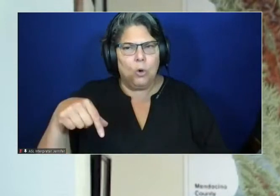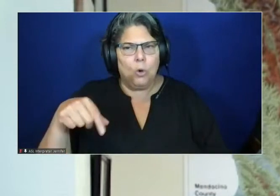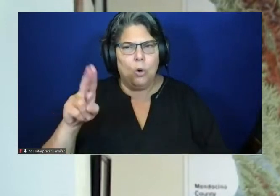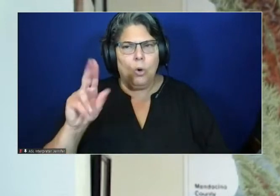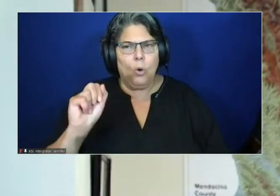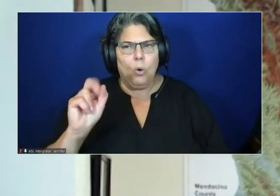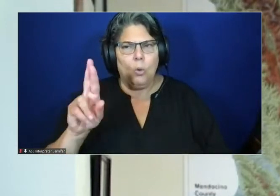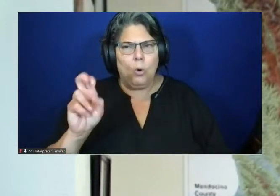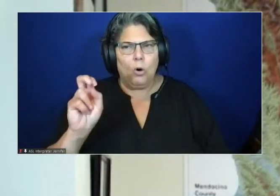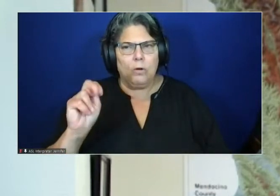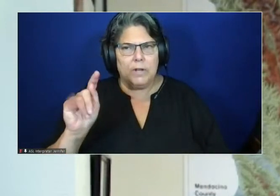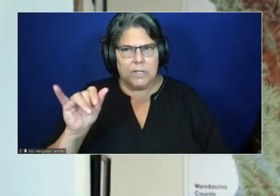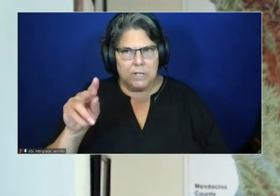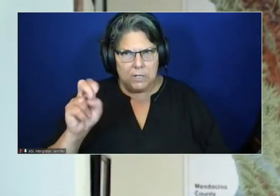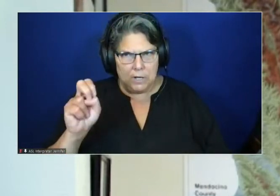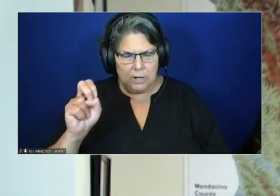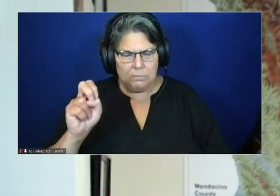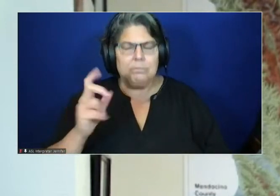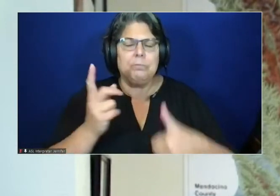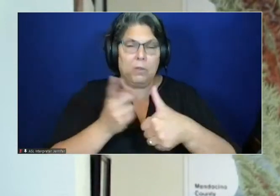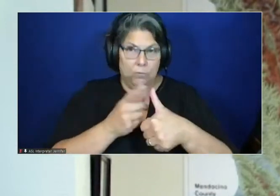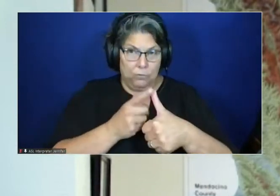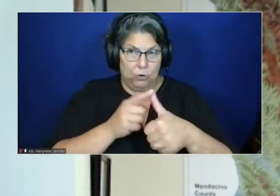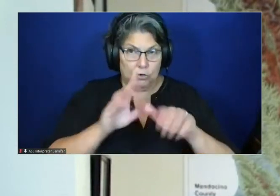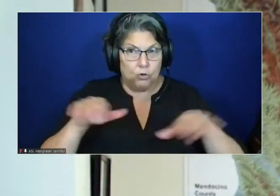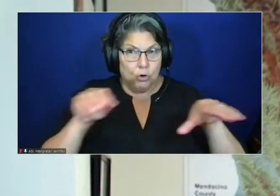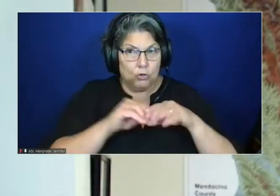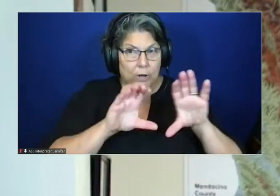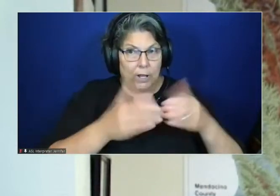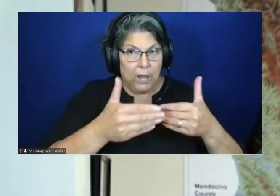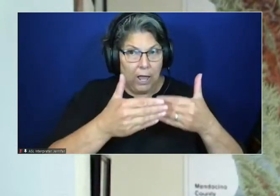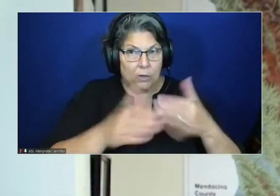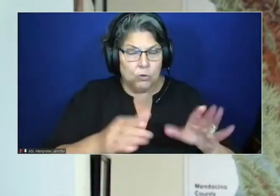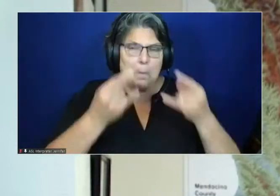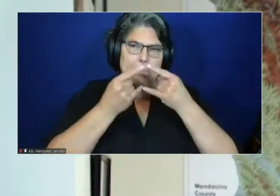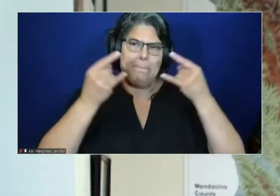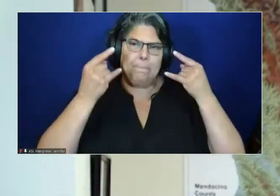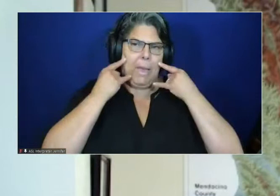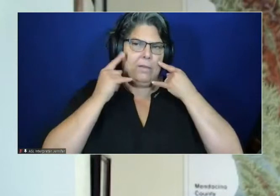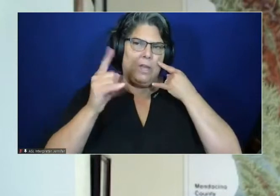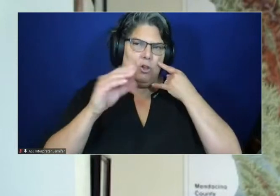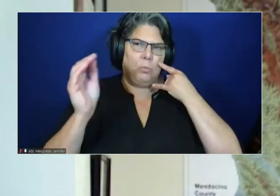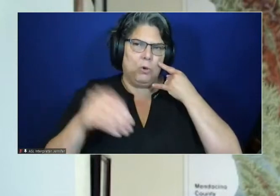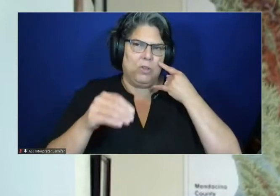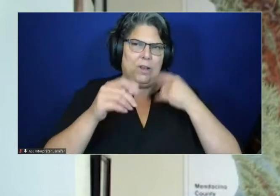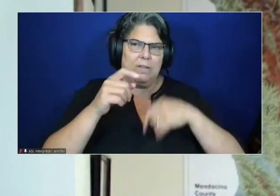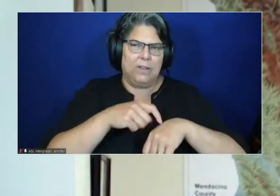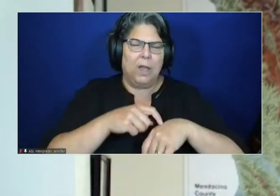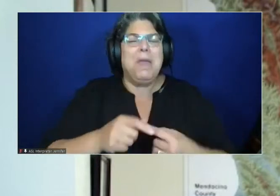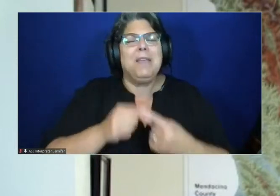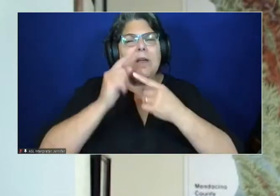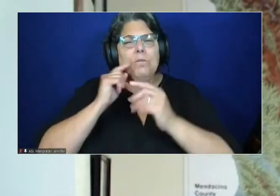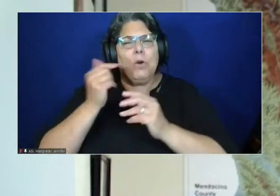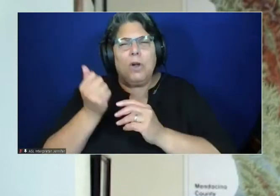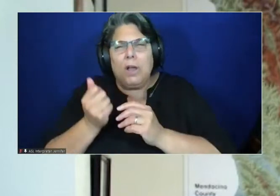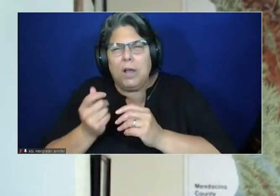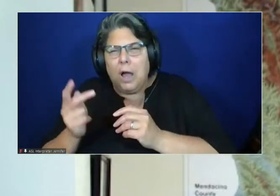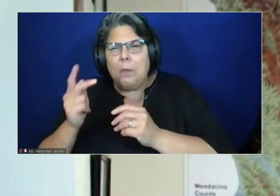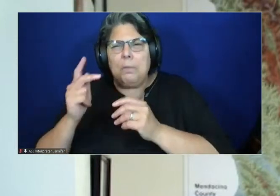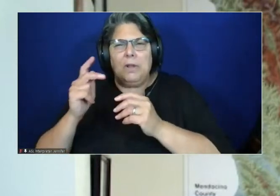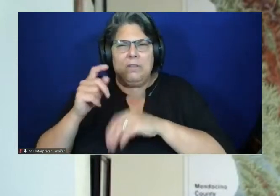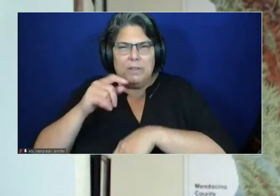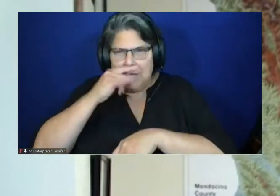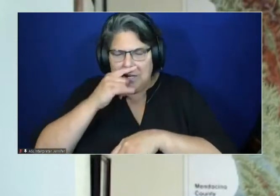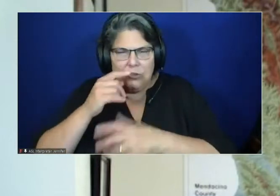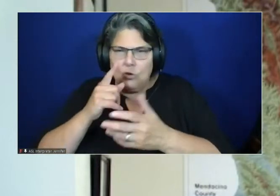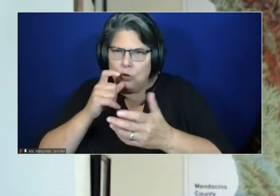in classes and they're masked 100% of the time, with some exceptions of children who are exempt. But